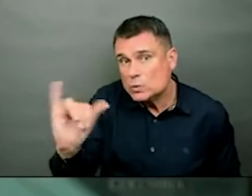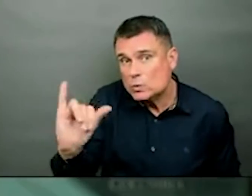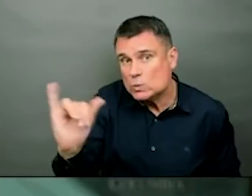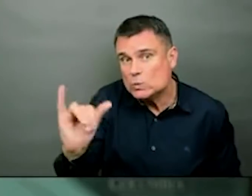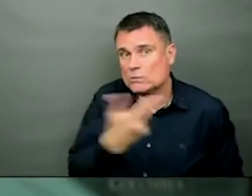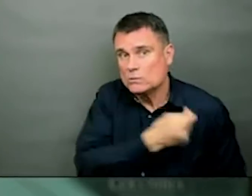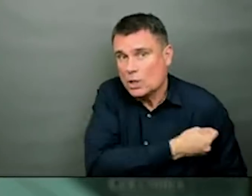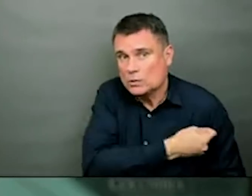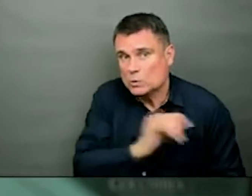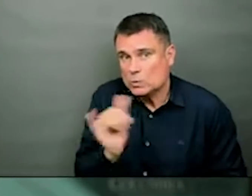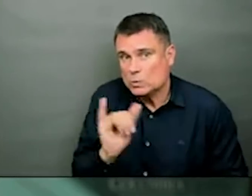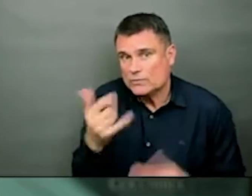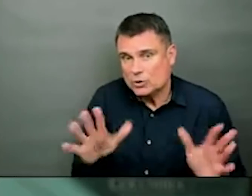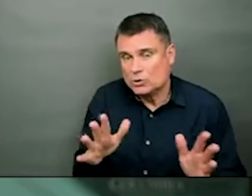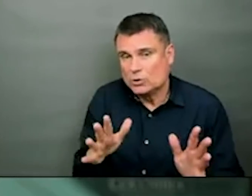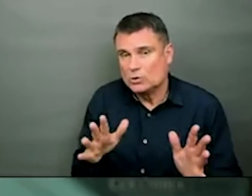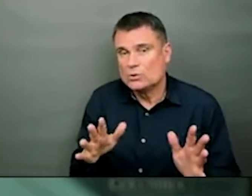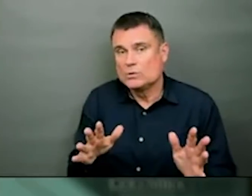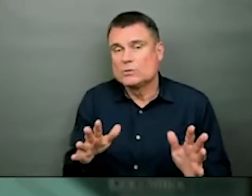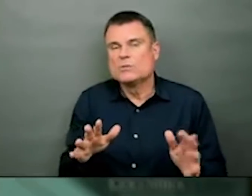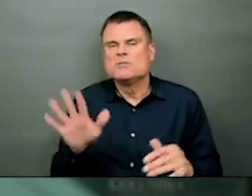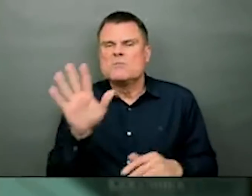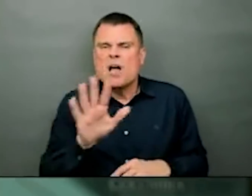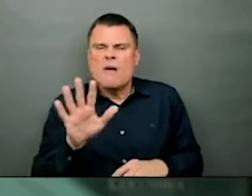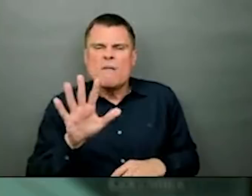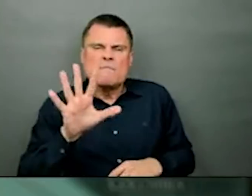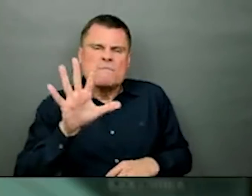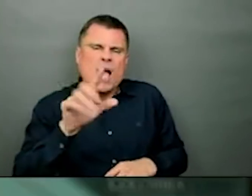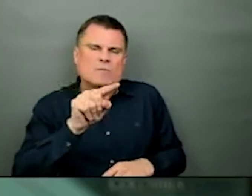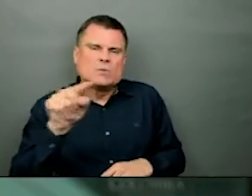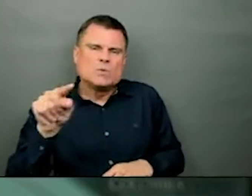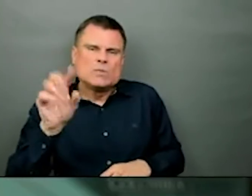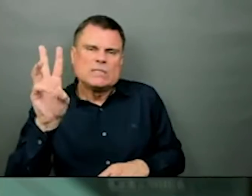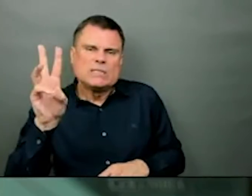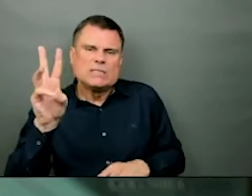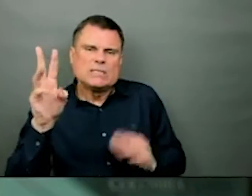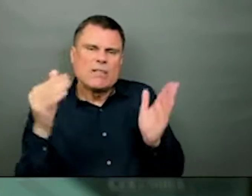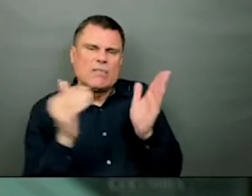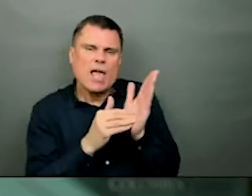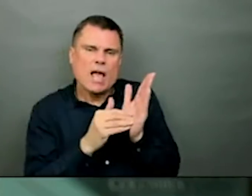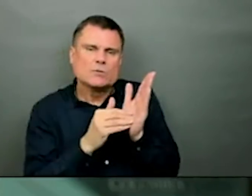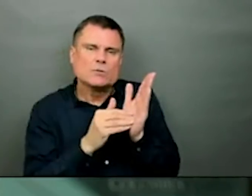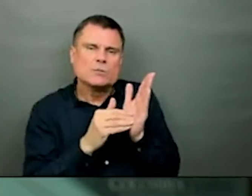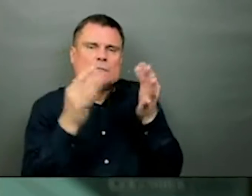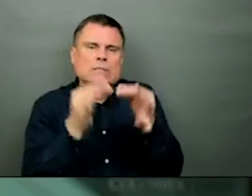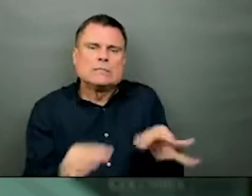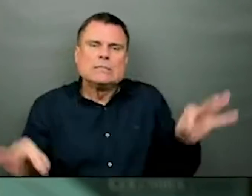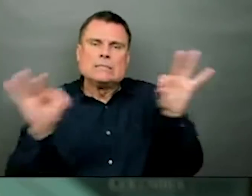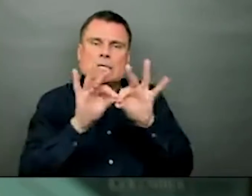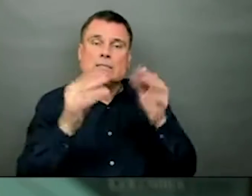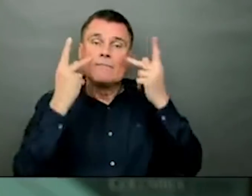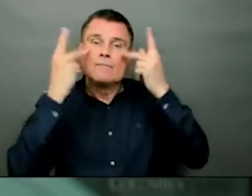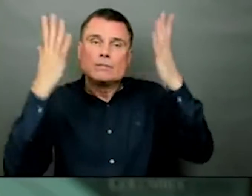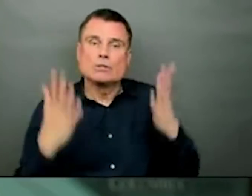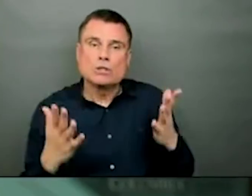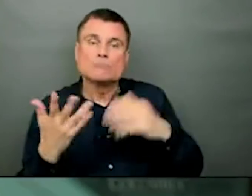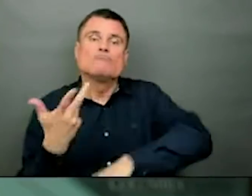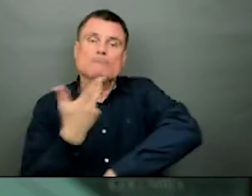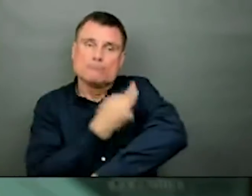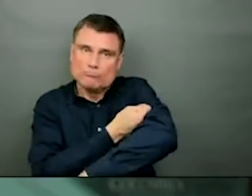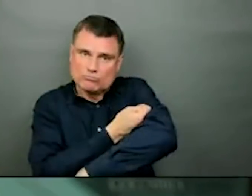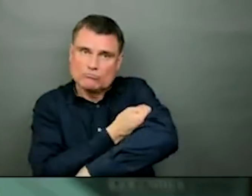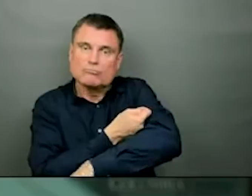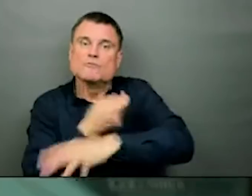long-term care, 5,000 to 6,000 essential visitors being immunized. The fact that we've gone from, I think the number